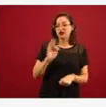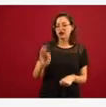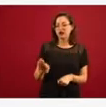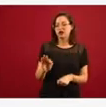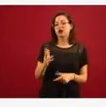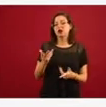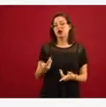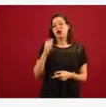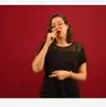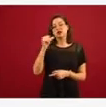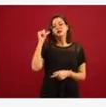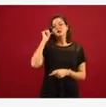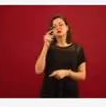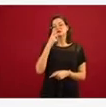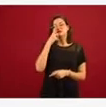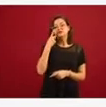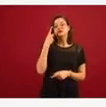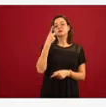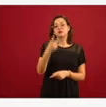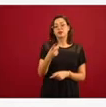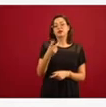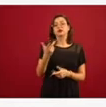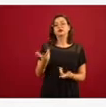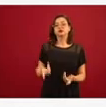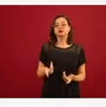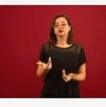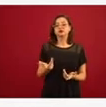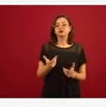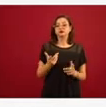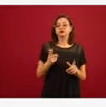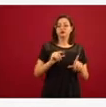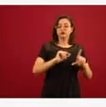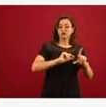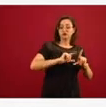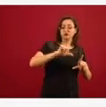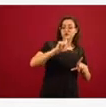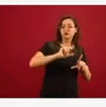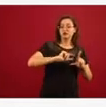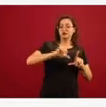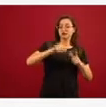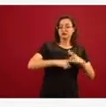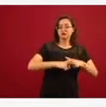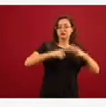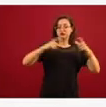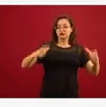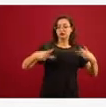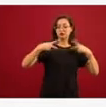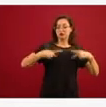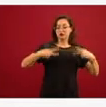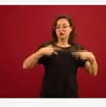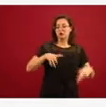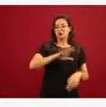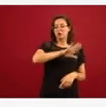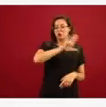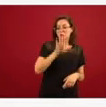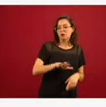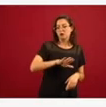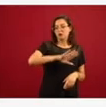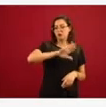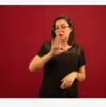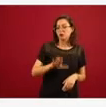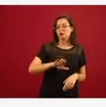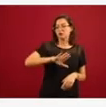The curve is the accumulated number of cases, and the bars, we can see